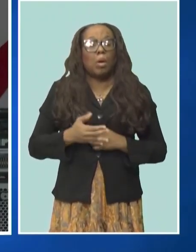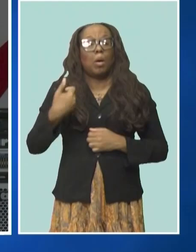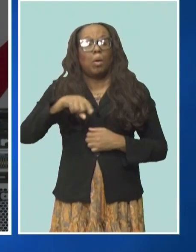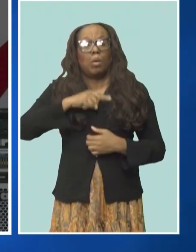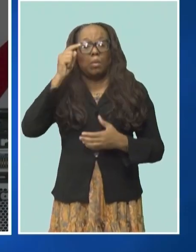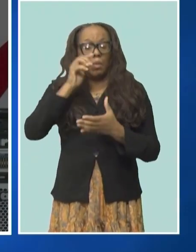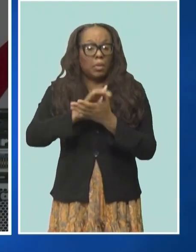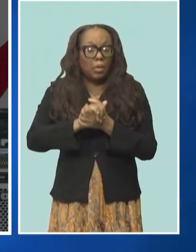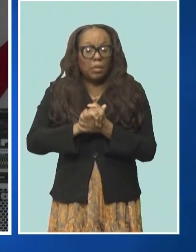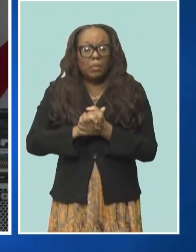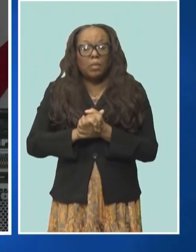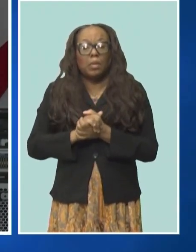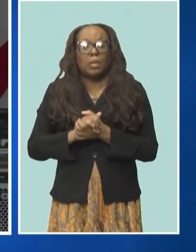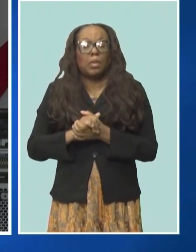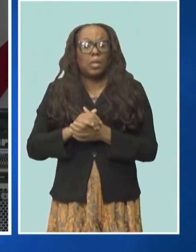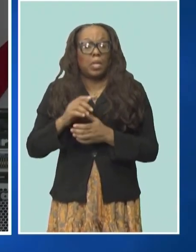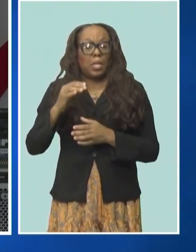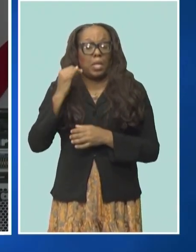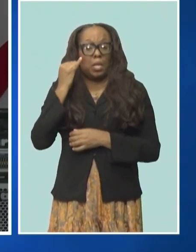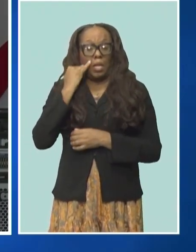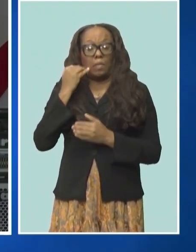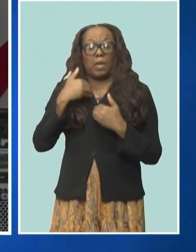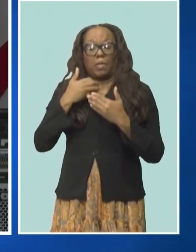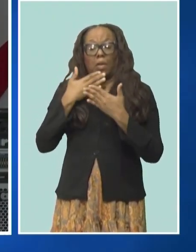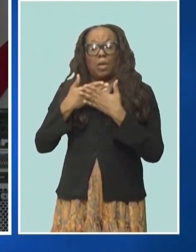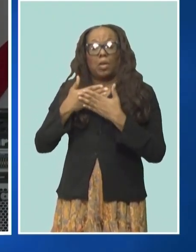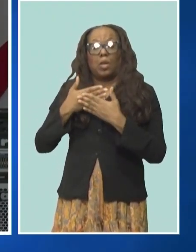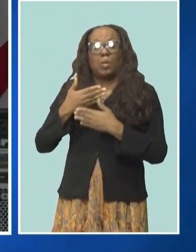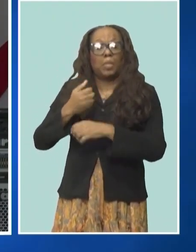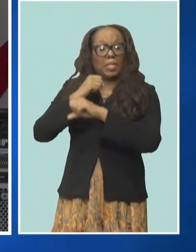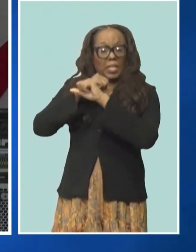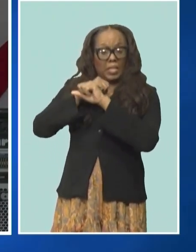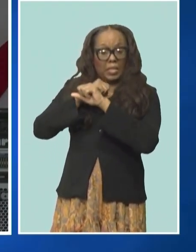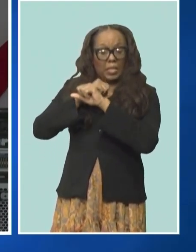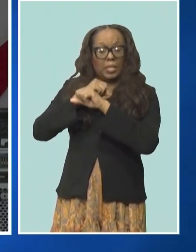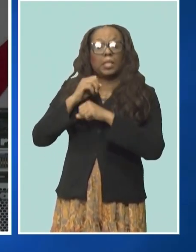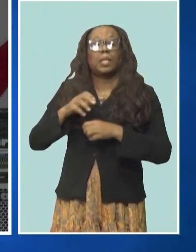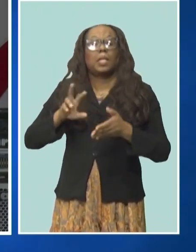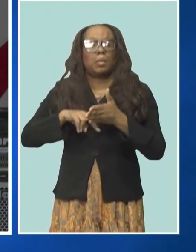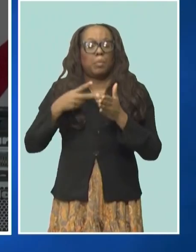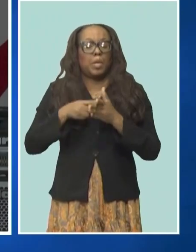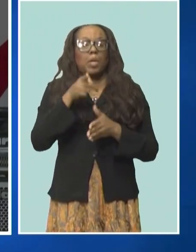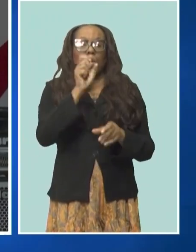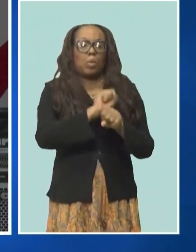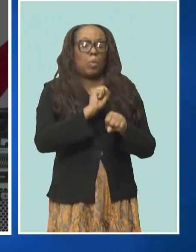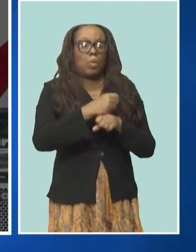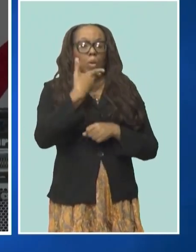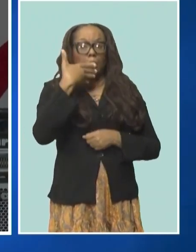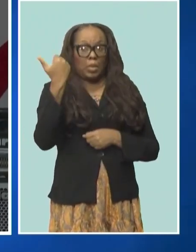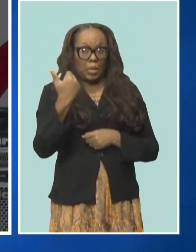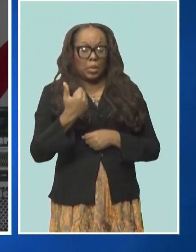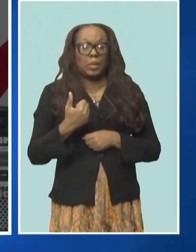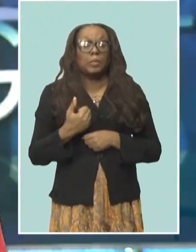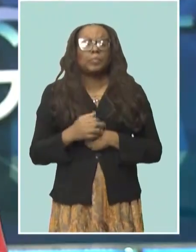and production must go together. There will be no production if there's no